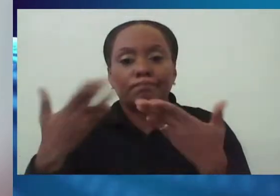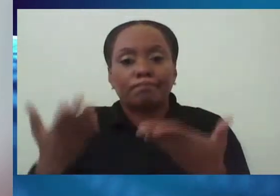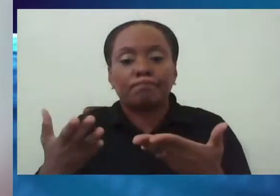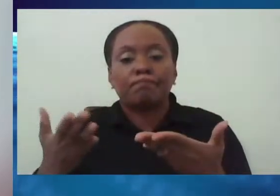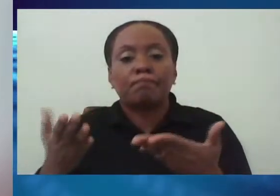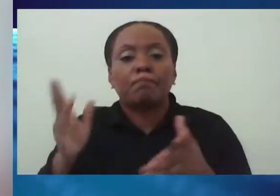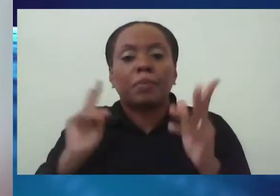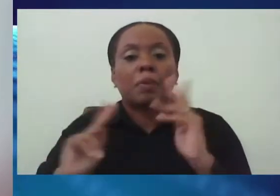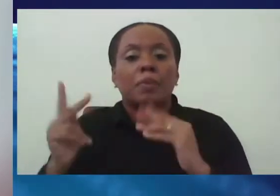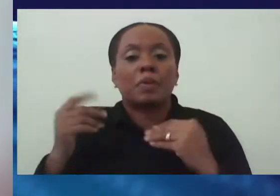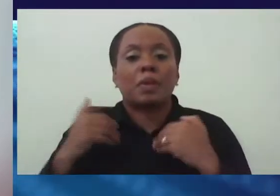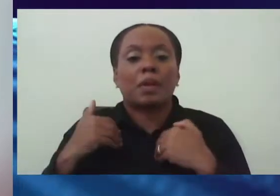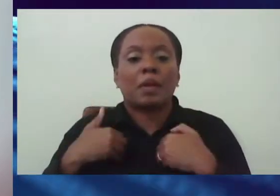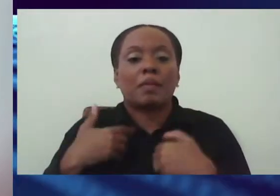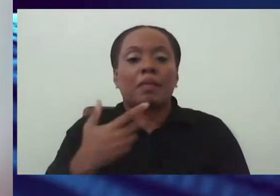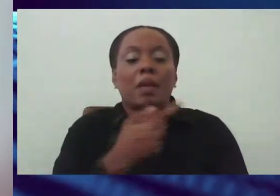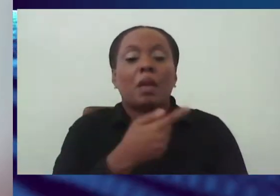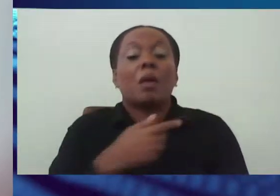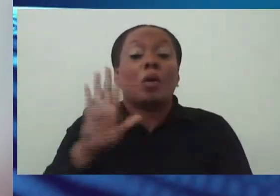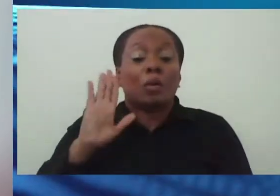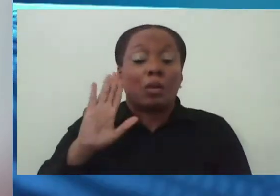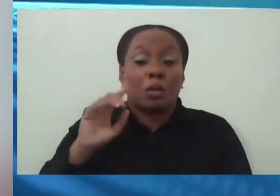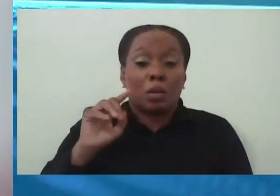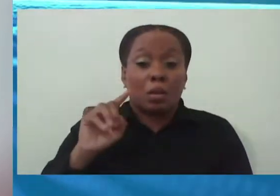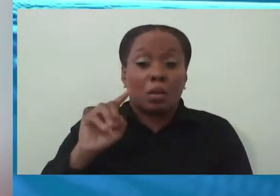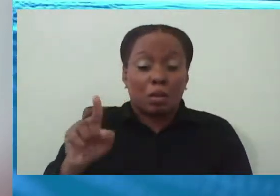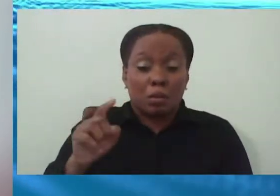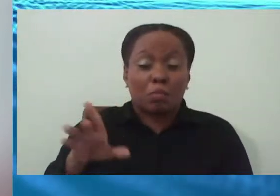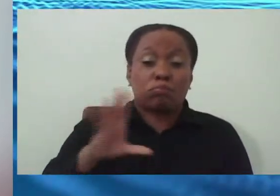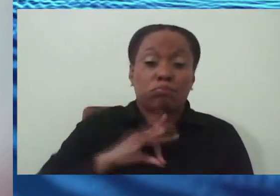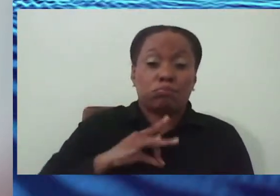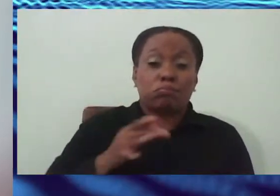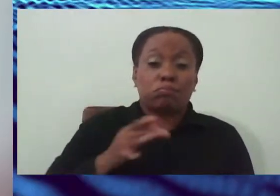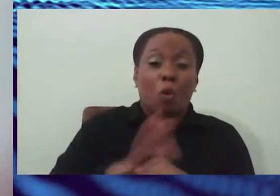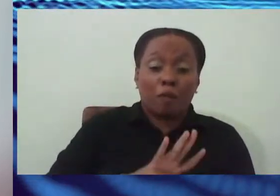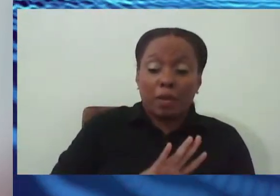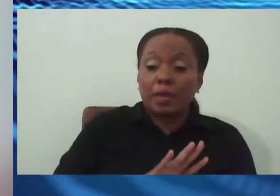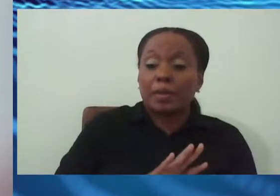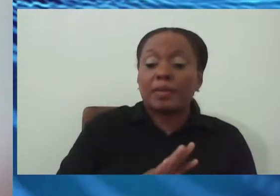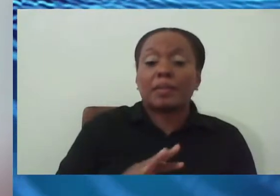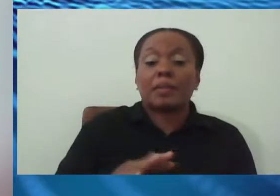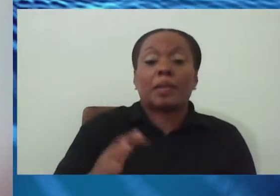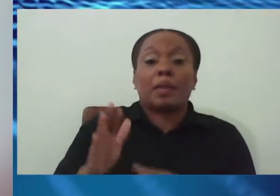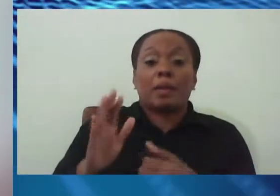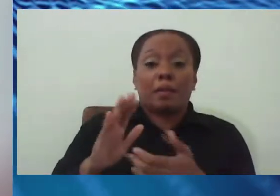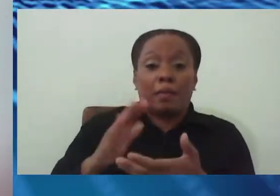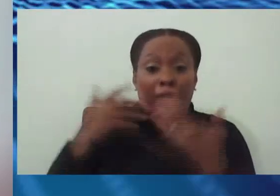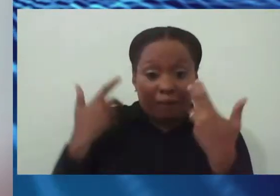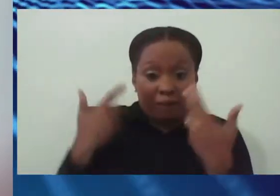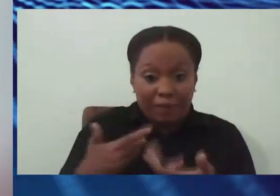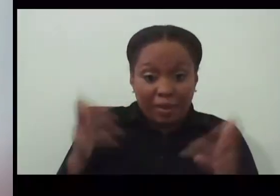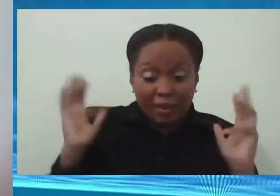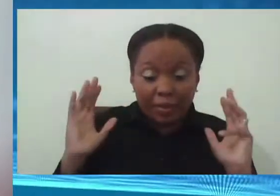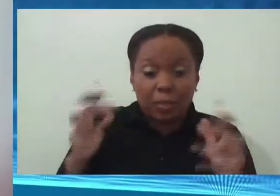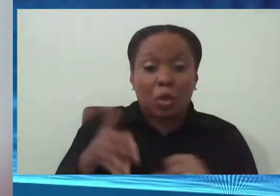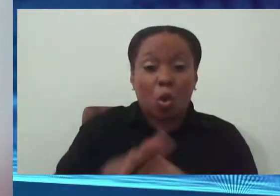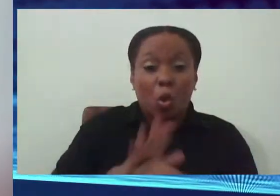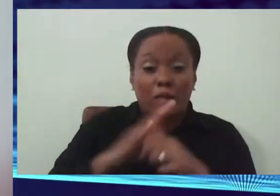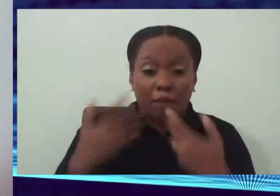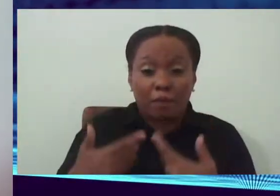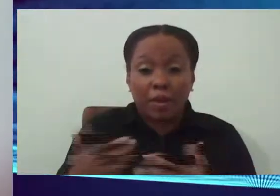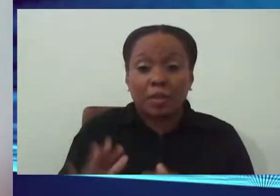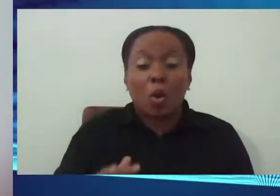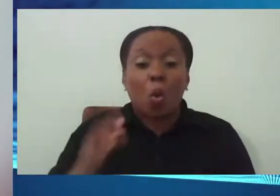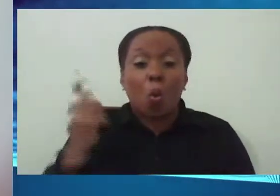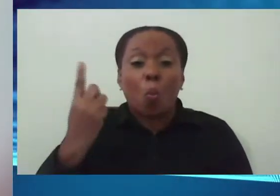a month after having had COVID, after having been cleared of having had COVID. There are settings in which